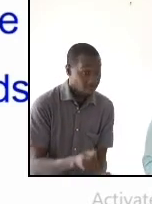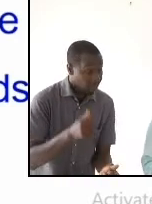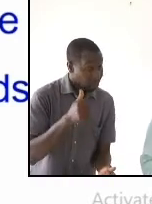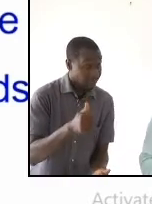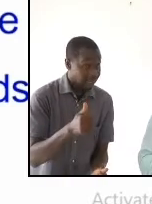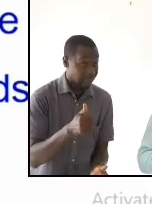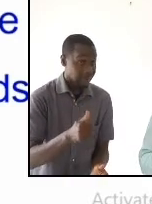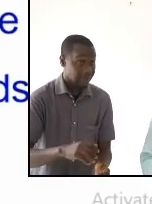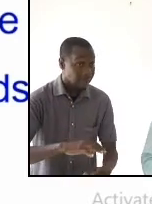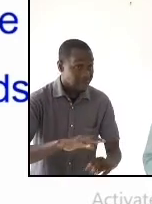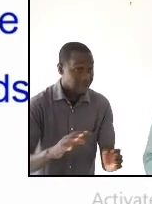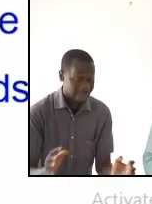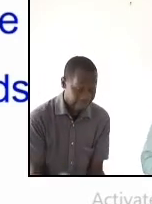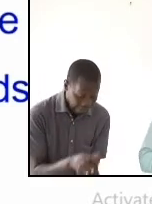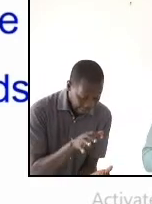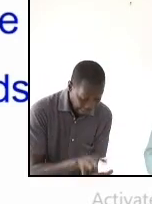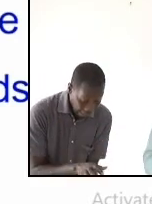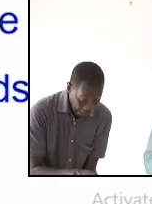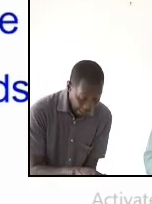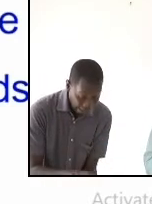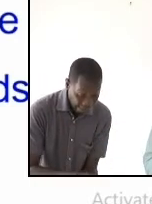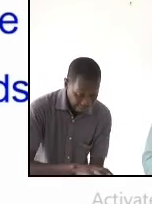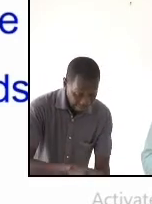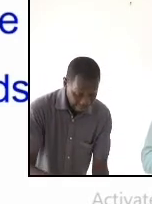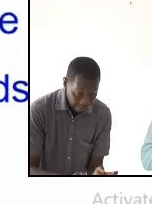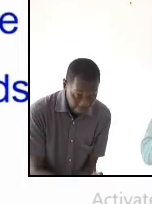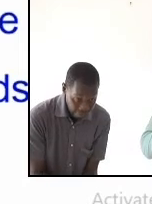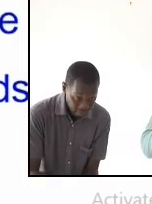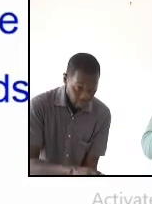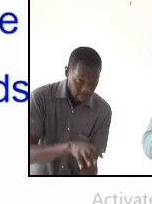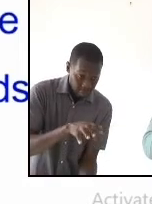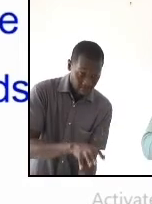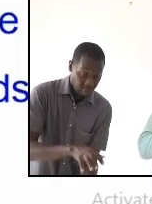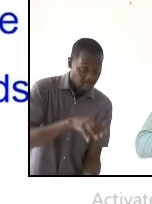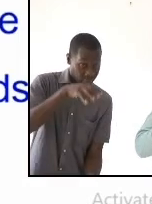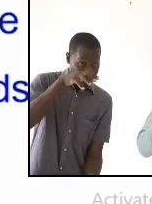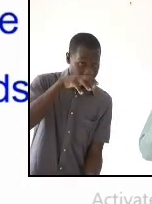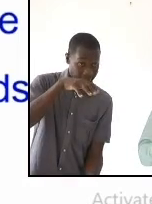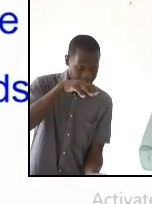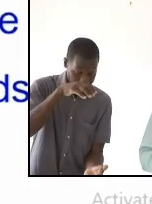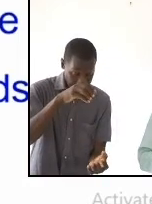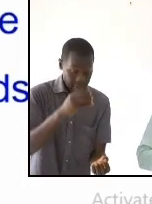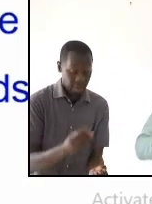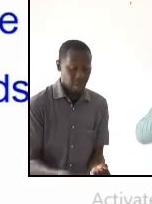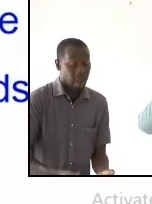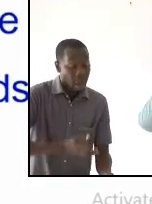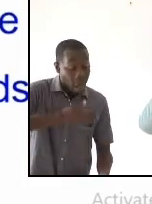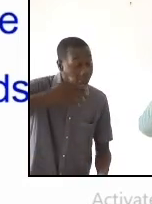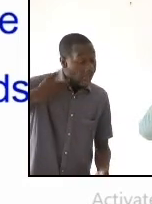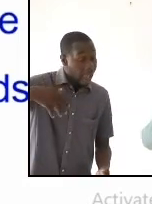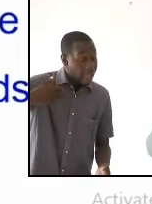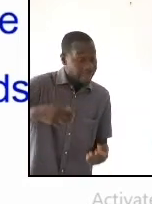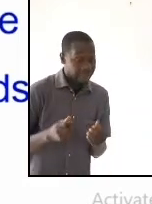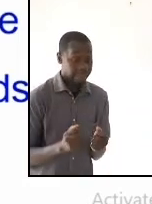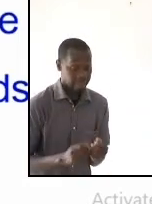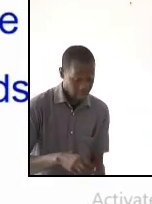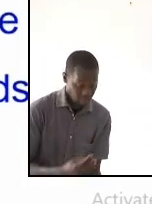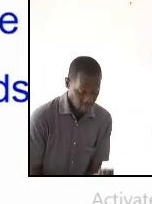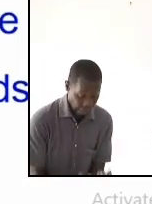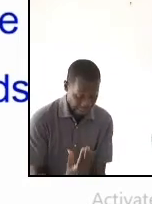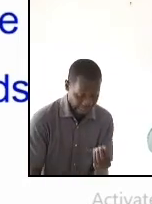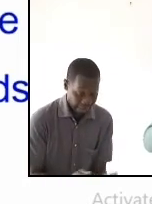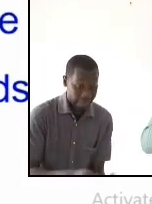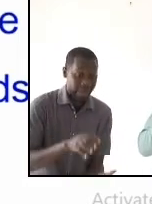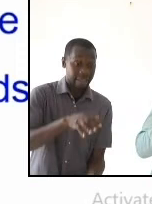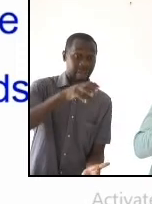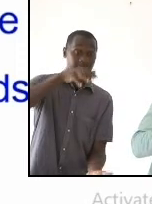good because the trapped air, the carbon dioxide makes your dough to rise, and when you heat it, it rises even more, and that makes